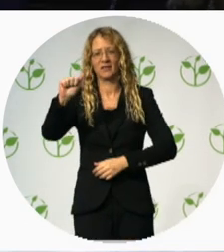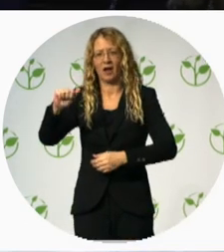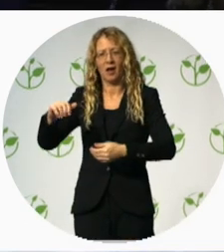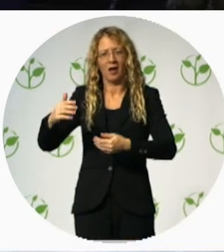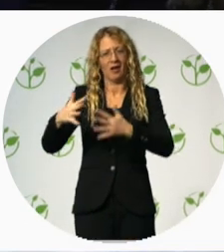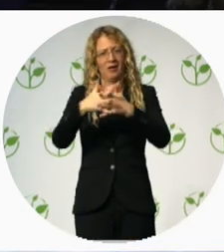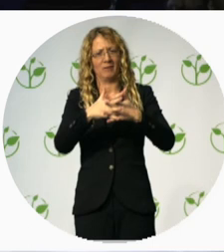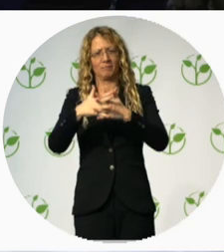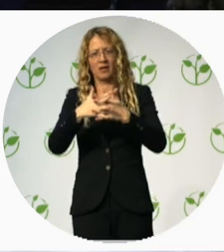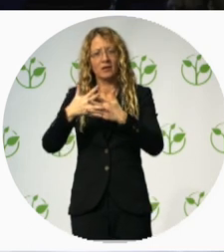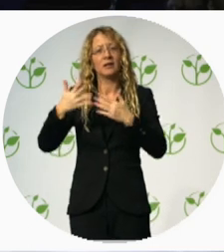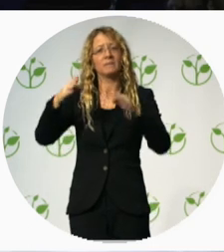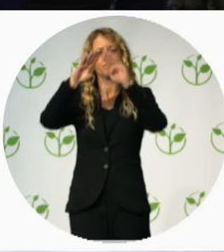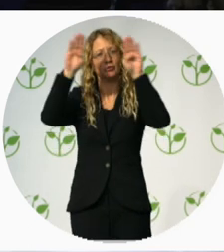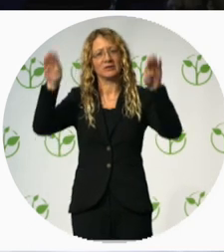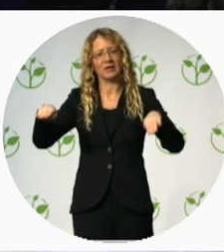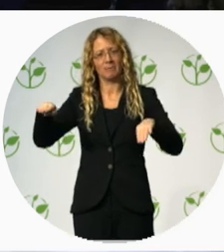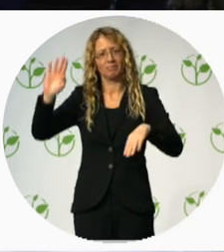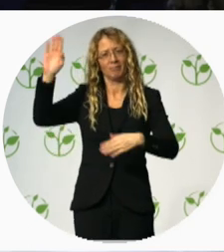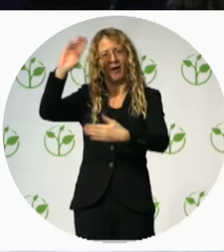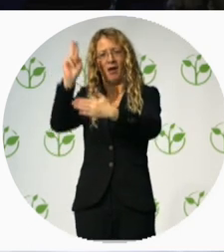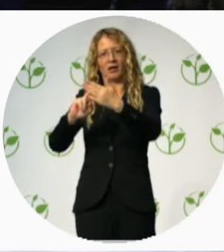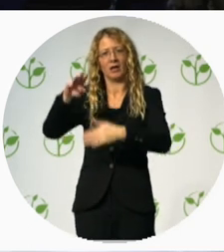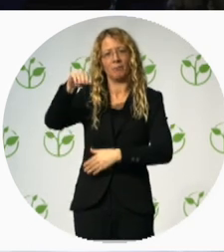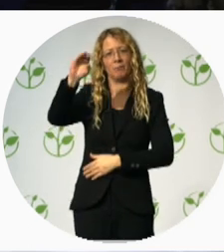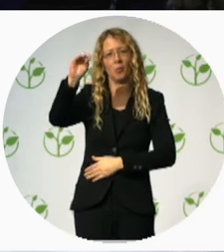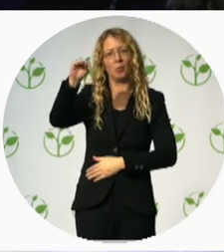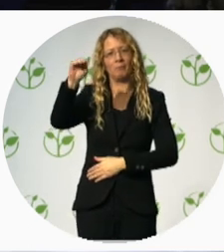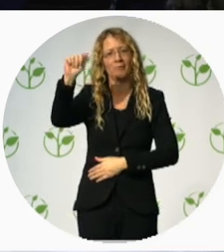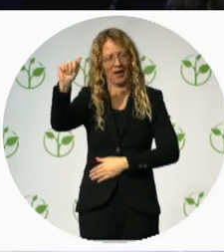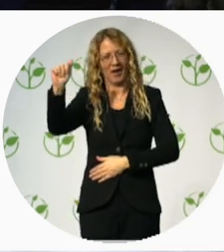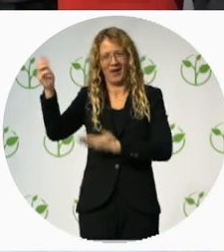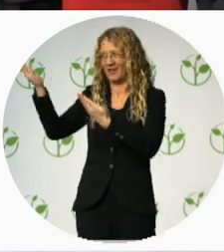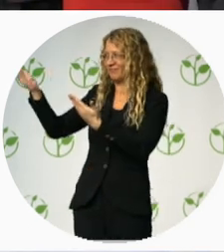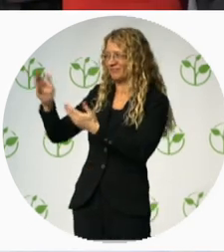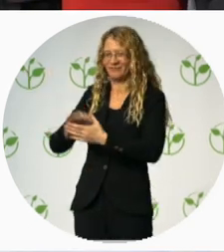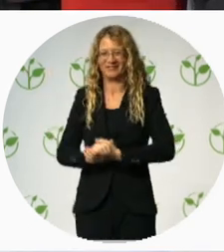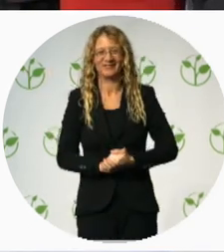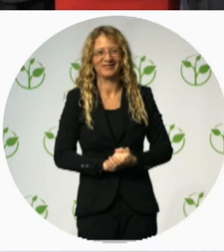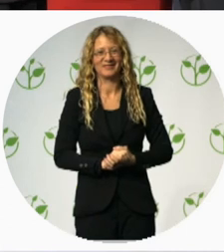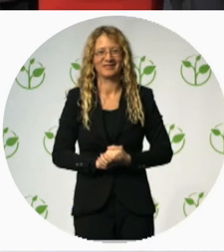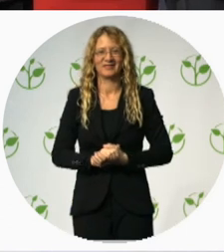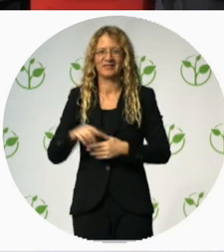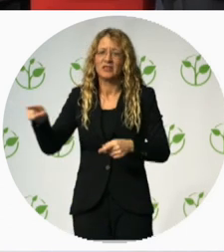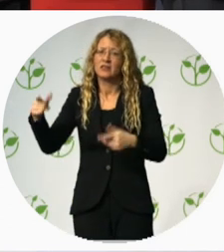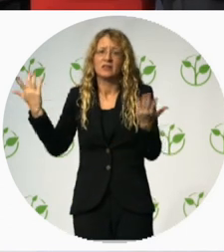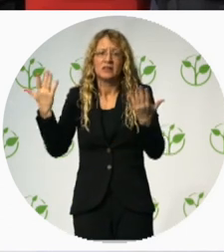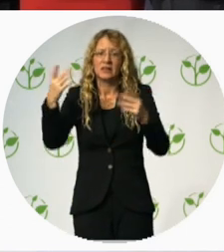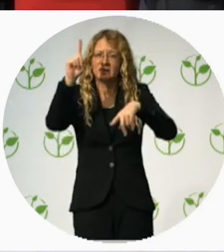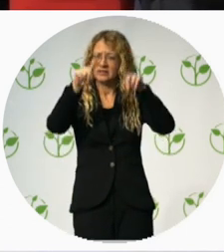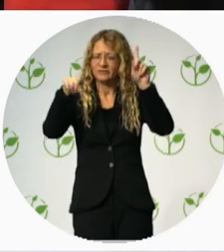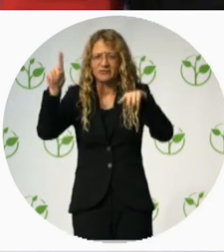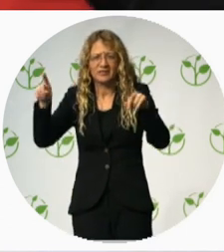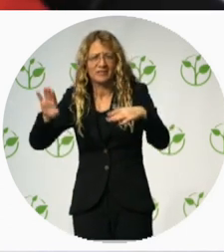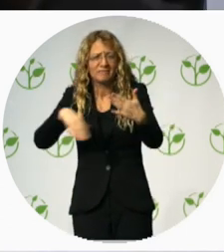the diversity of public's abilities and needs. It offers a variety of programs and services to ensure the accessibility of its museum